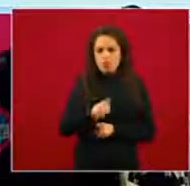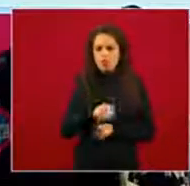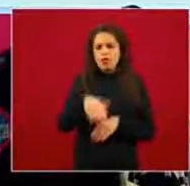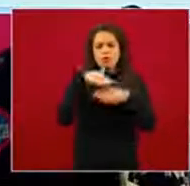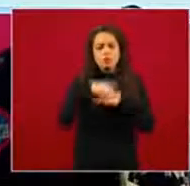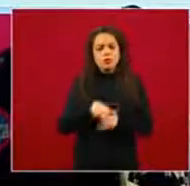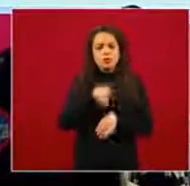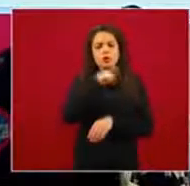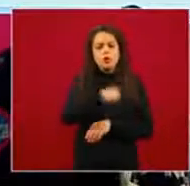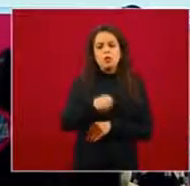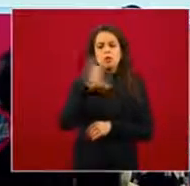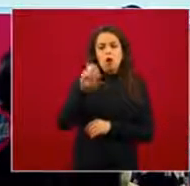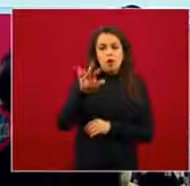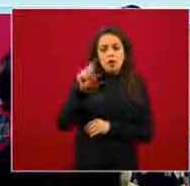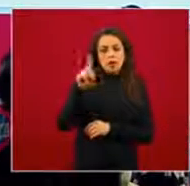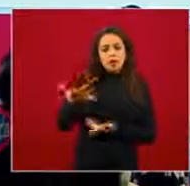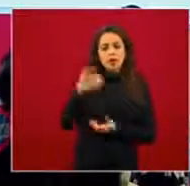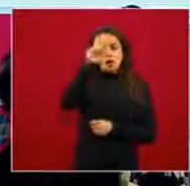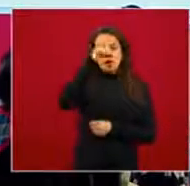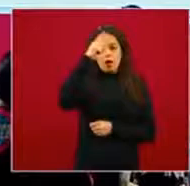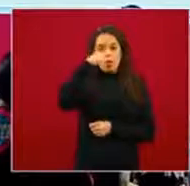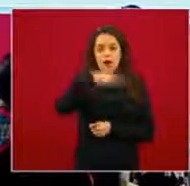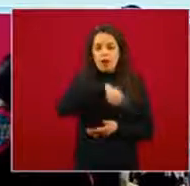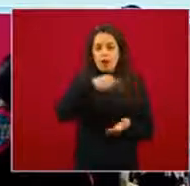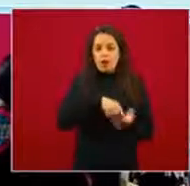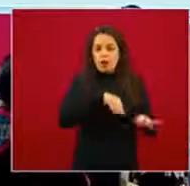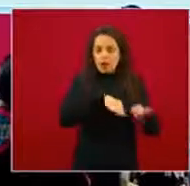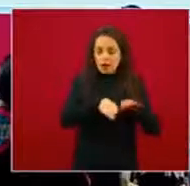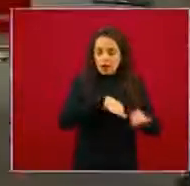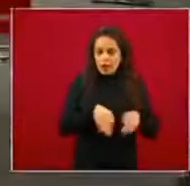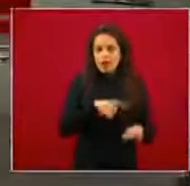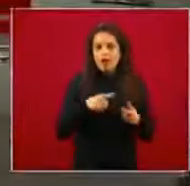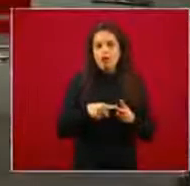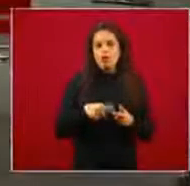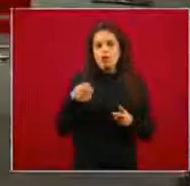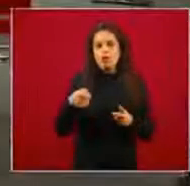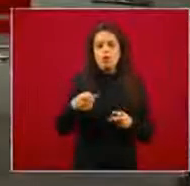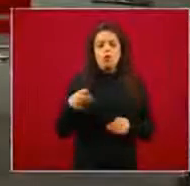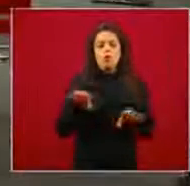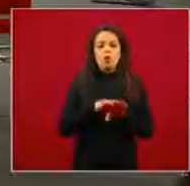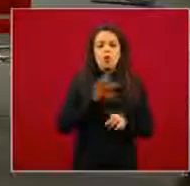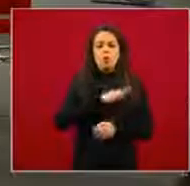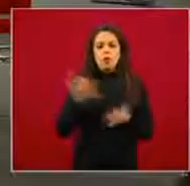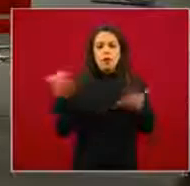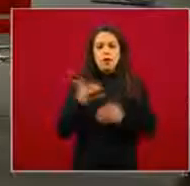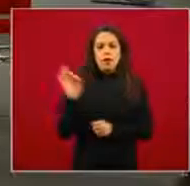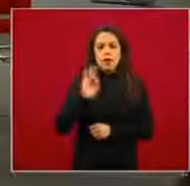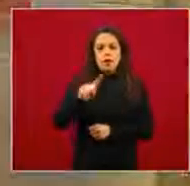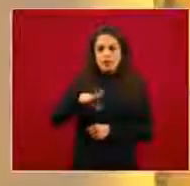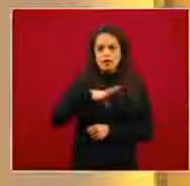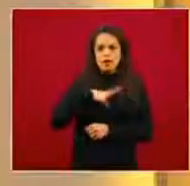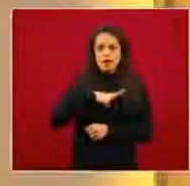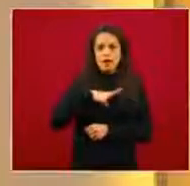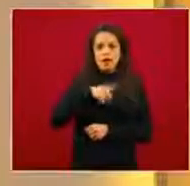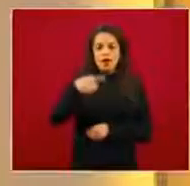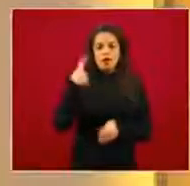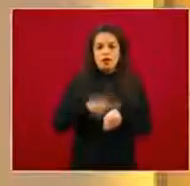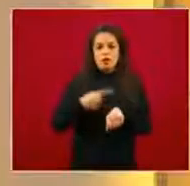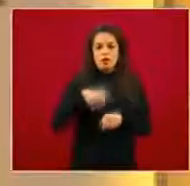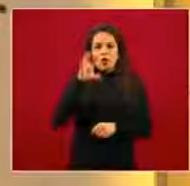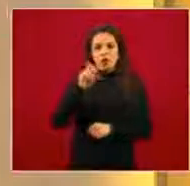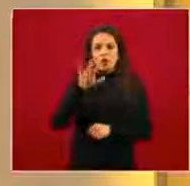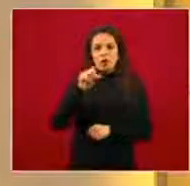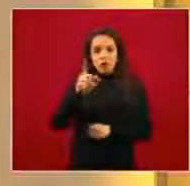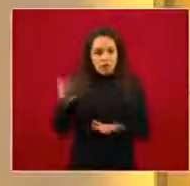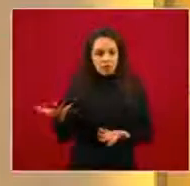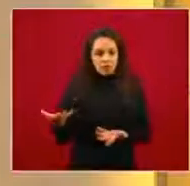website for COVID, advices in the workplace, what to do when you have a COVID patient in the